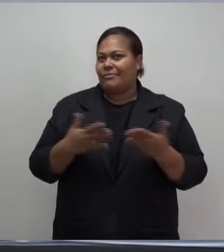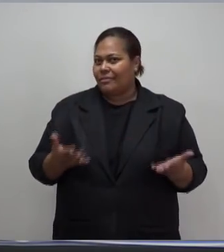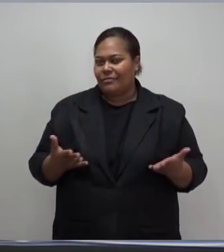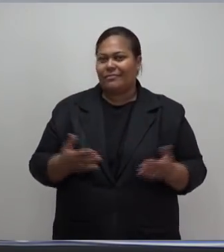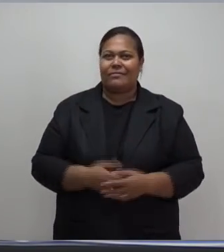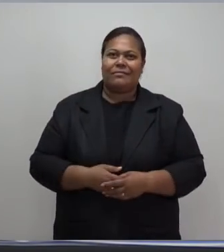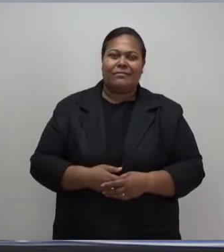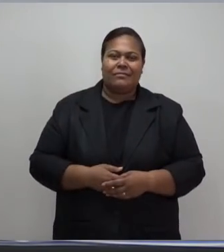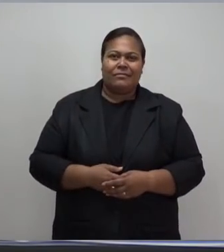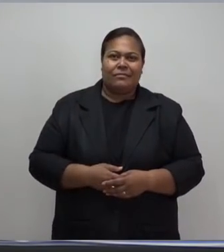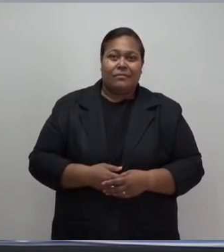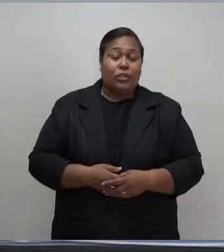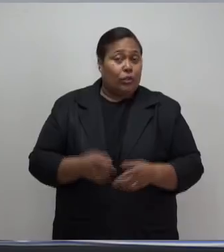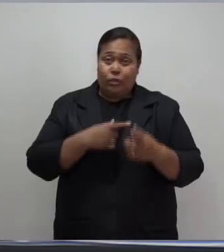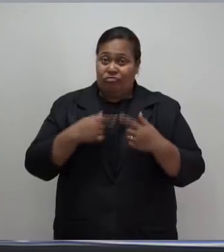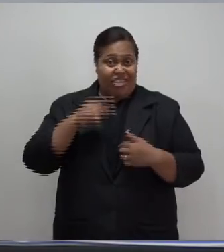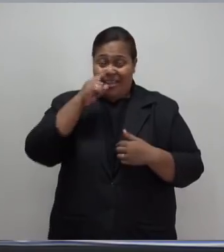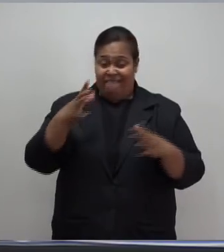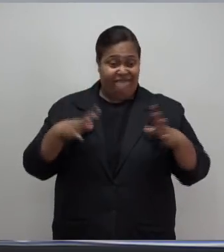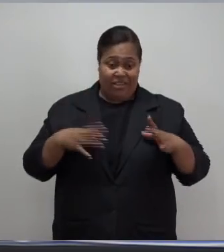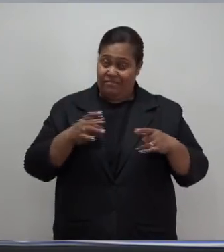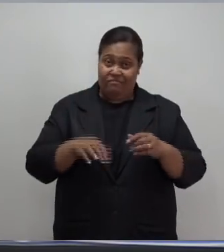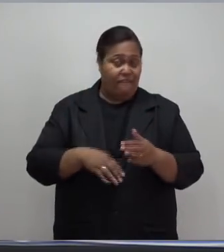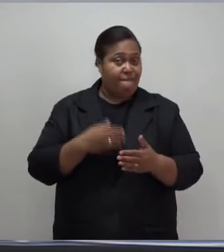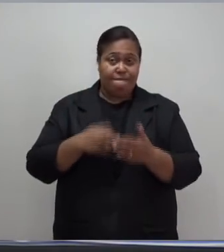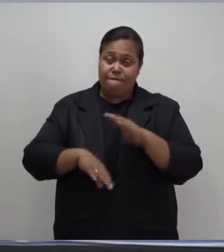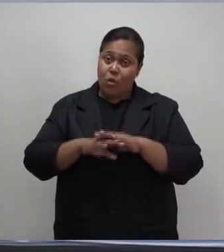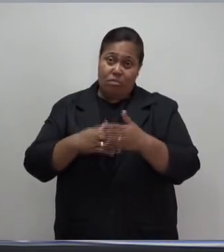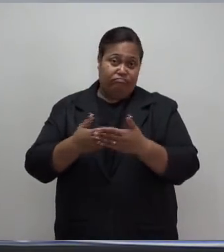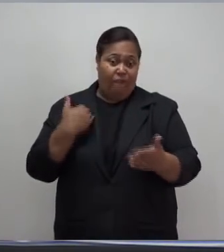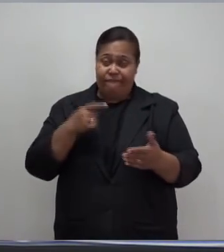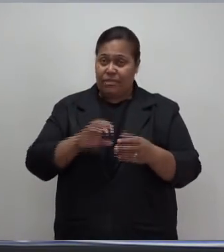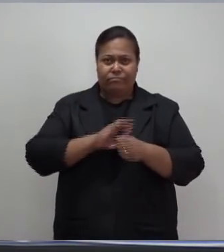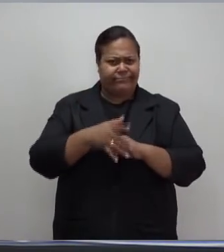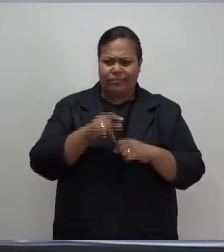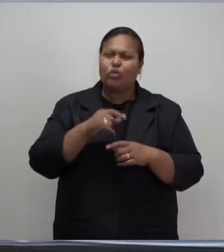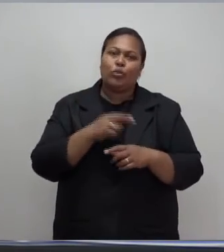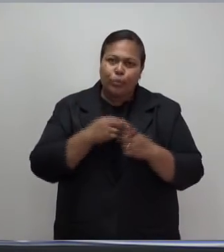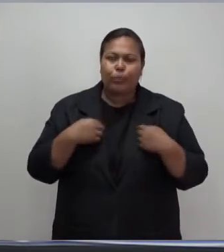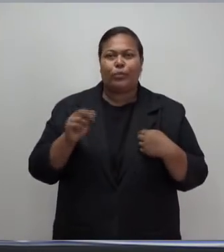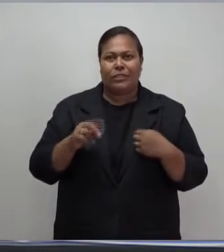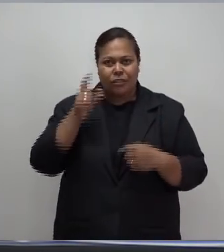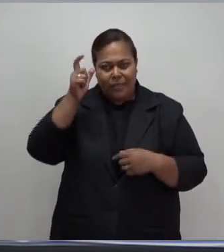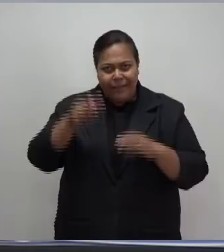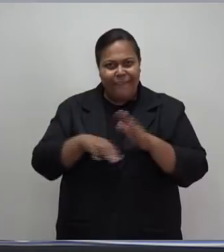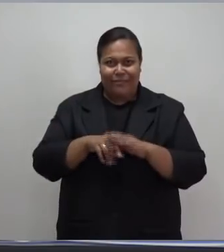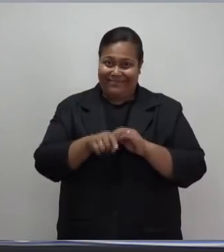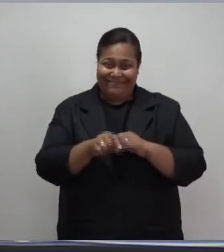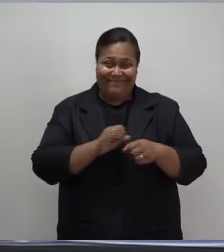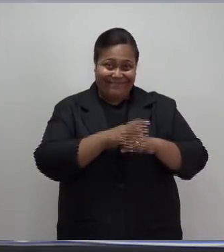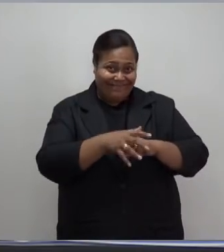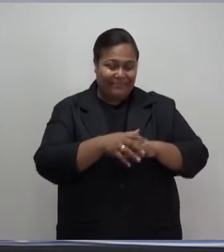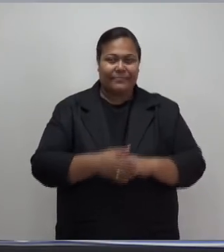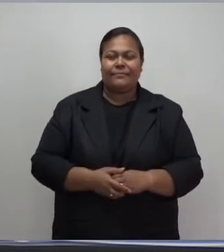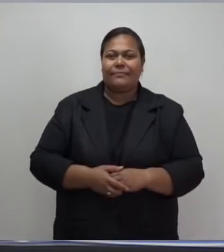COVID-free, and we must do our part in ensuring that we remain a COVID-contained country. So thank you very much. Ladies and gentlemen,